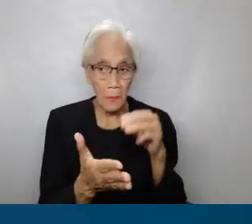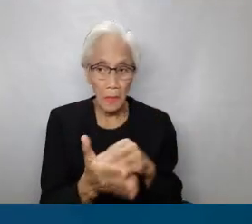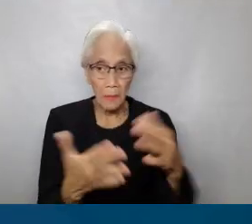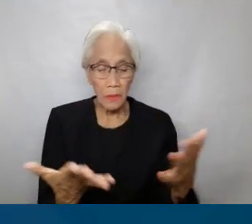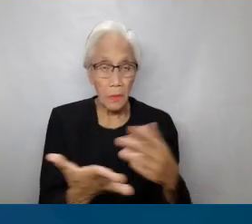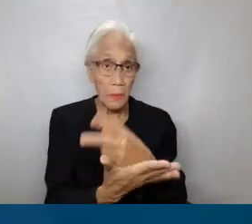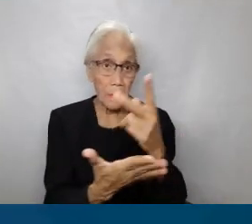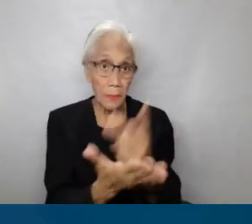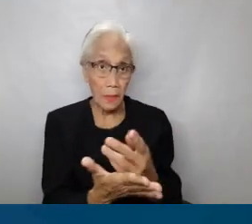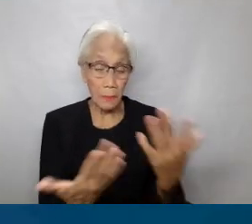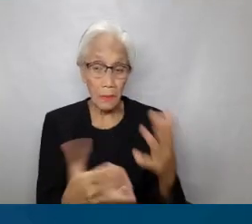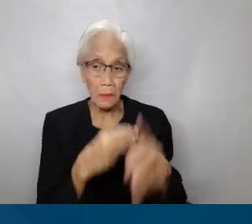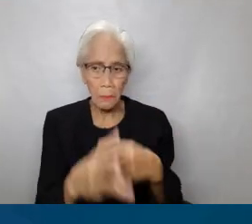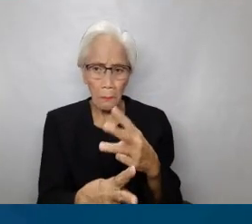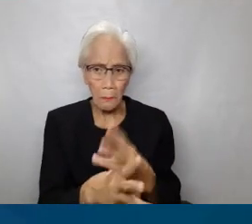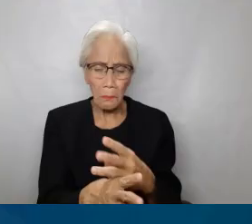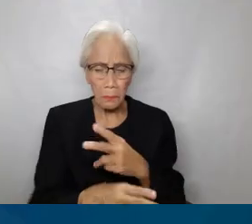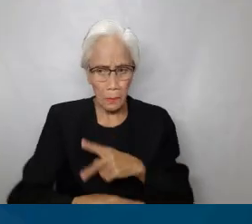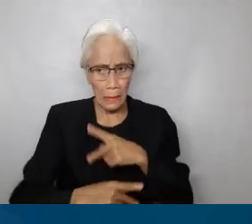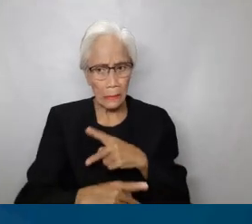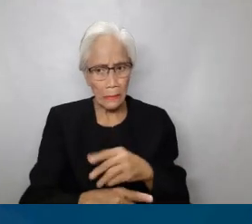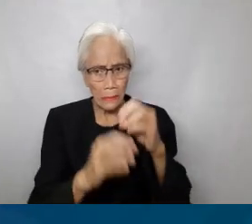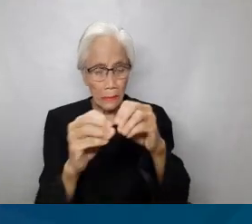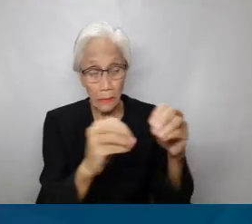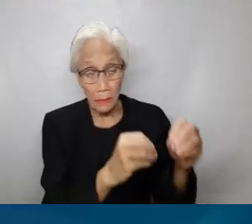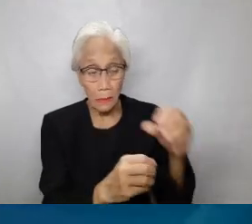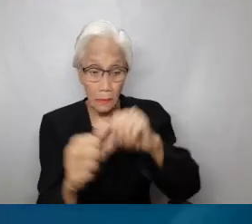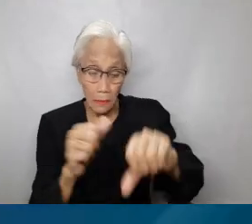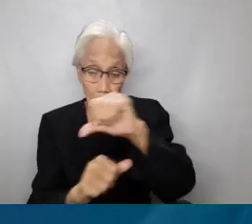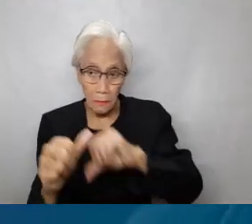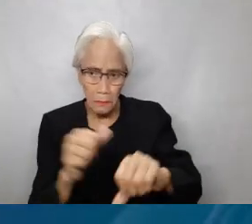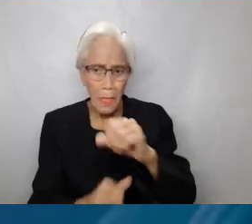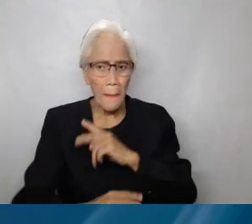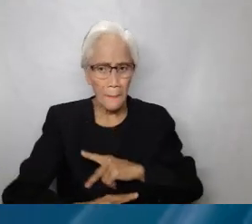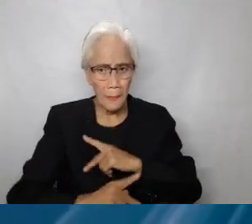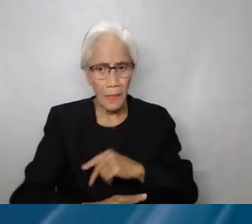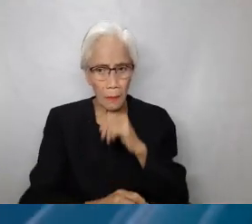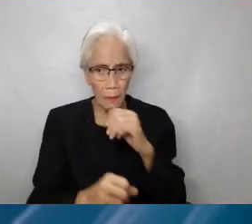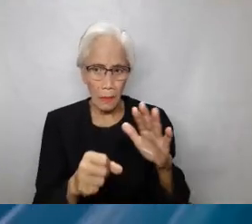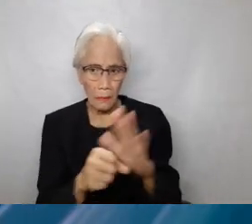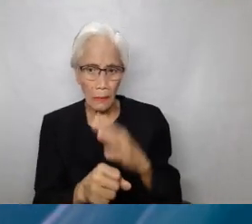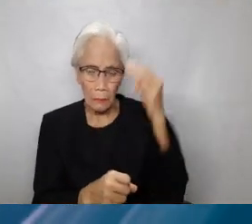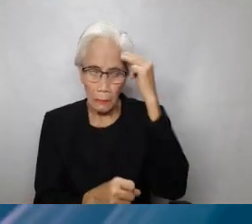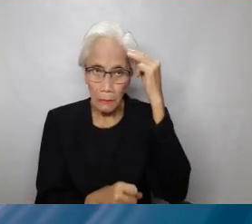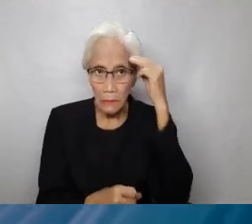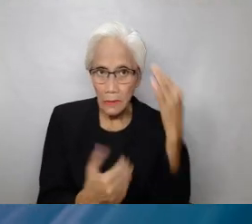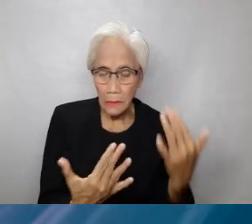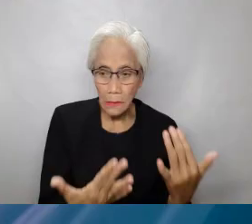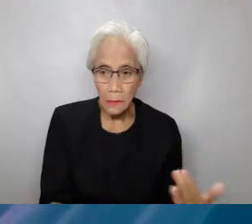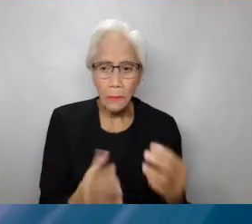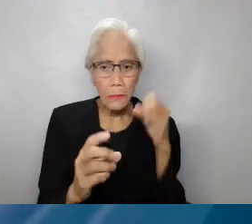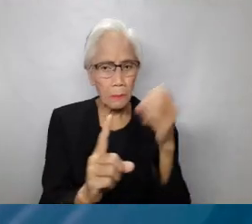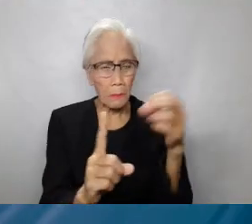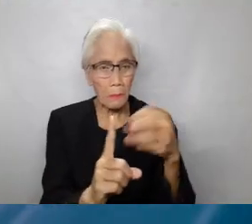you. Whatever your message is, it will become part of us forever. Please teach us to accept one another. Teach us to respect one another. Please,